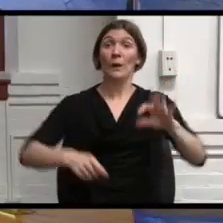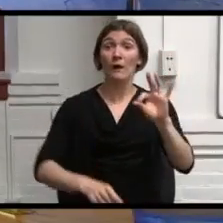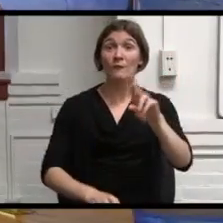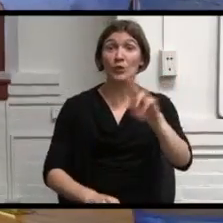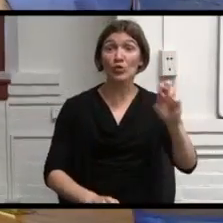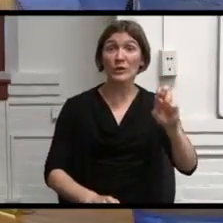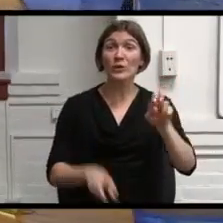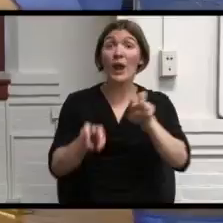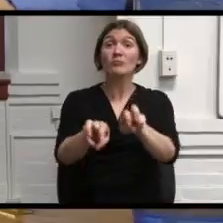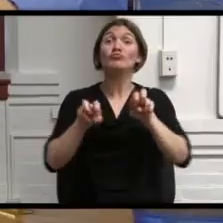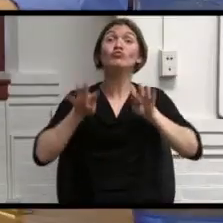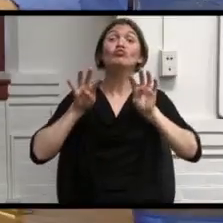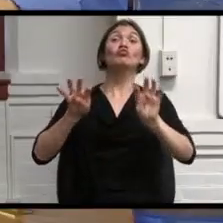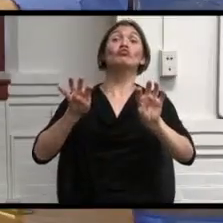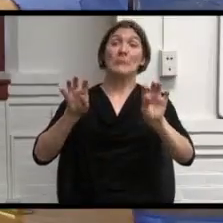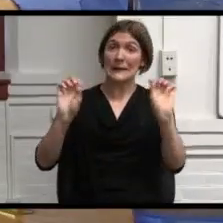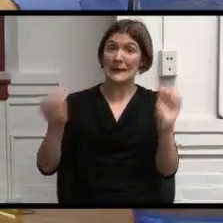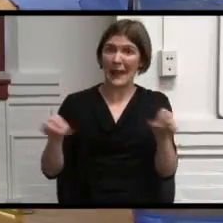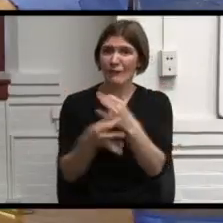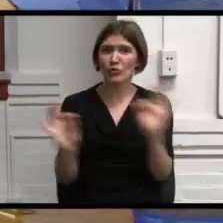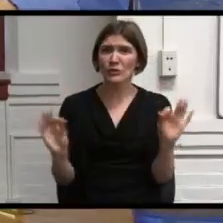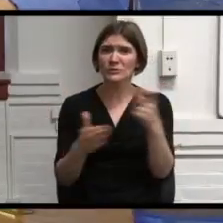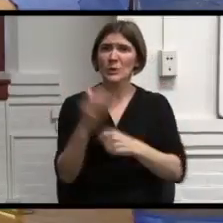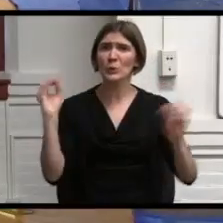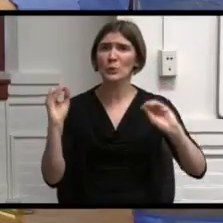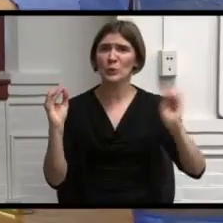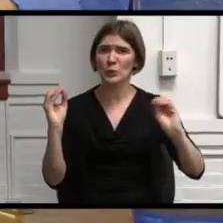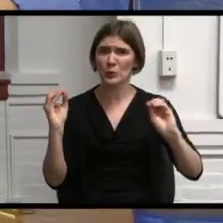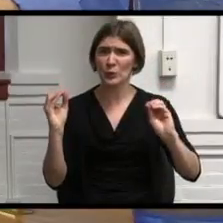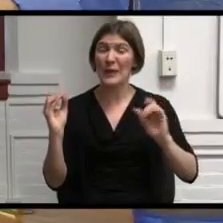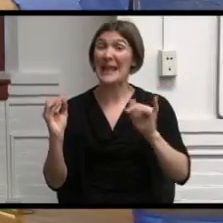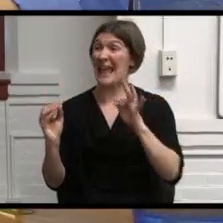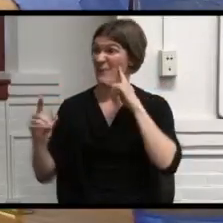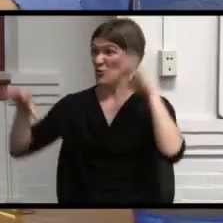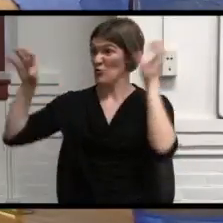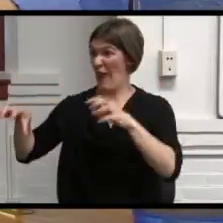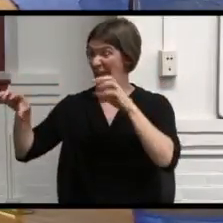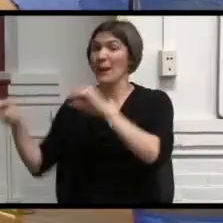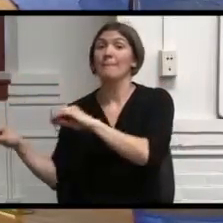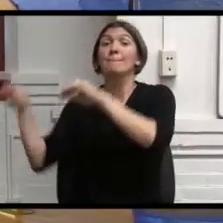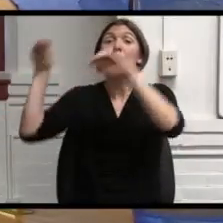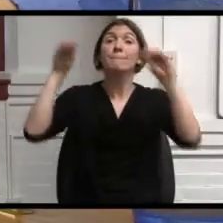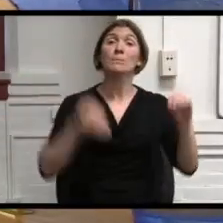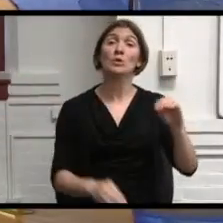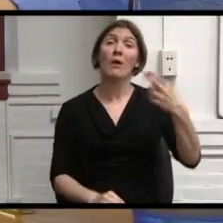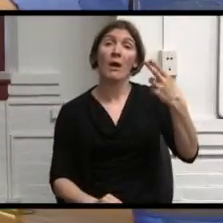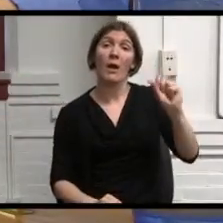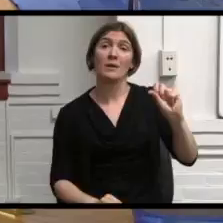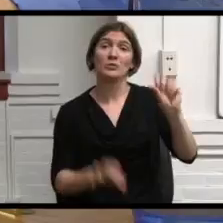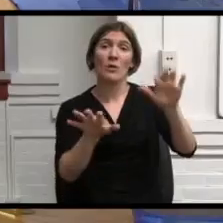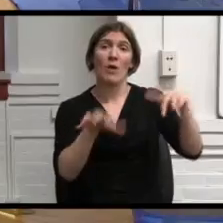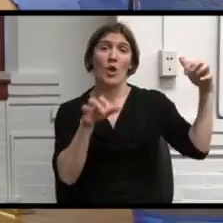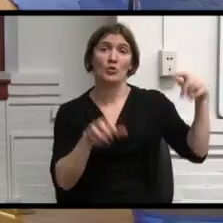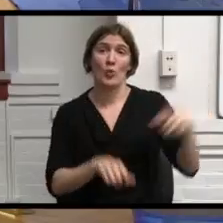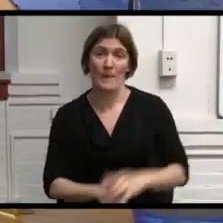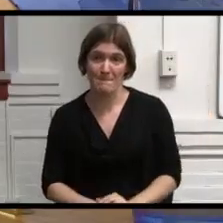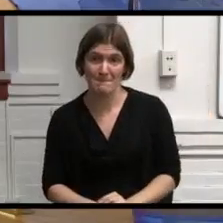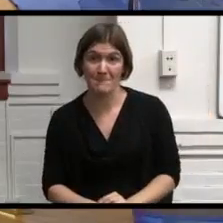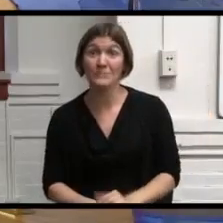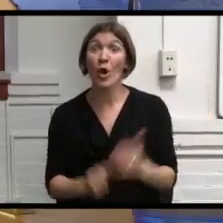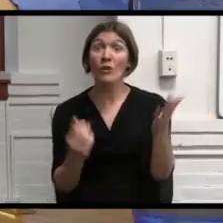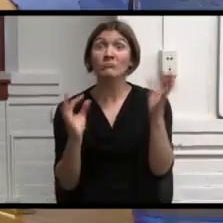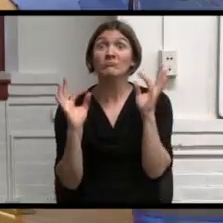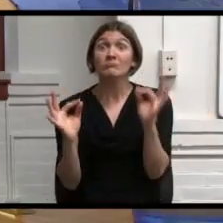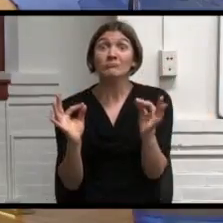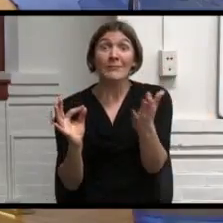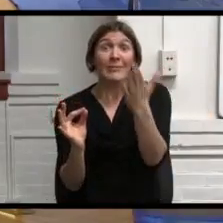free. And the rain site is the BUHS Auditorium. And we really want to